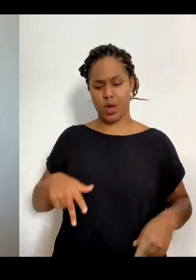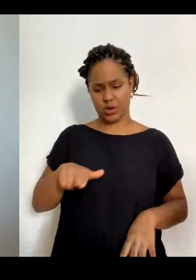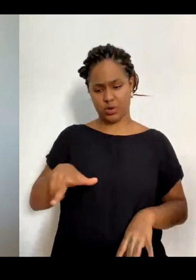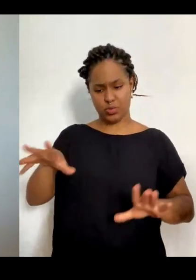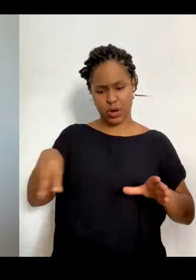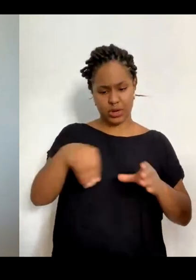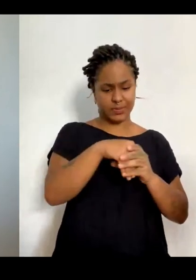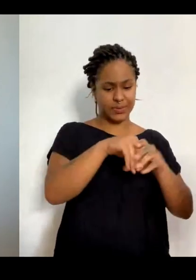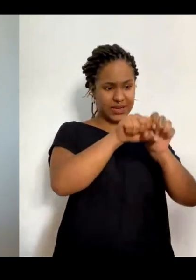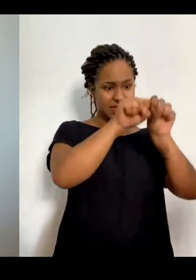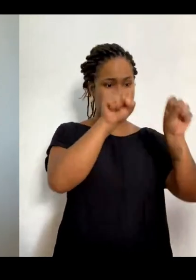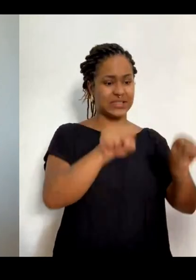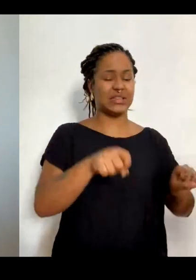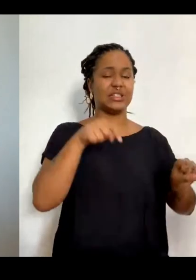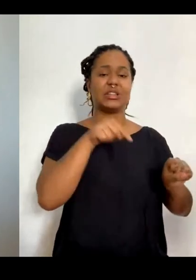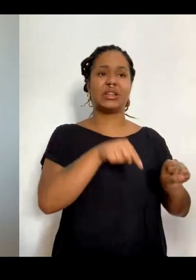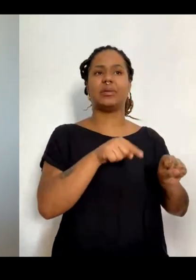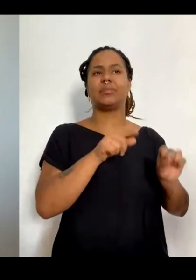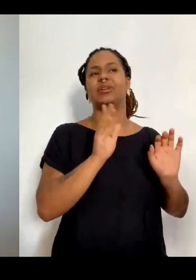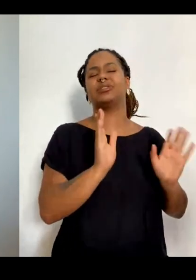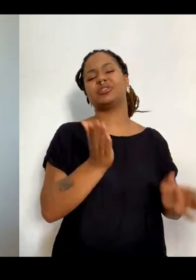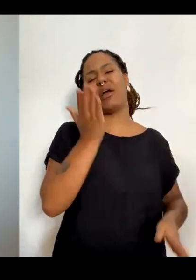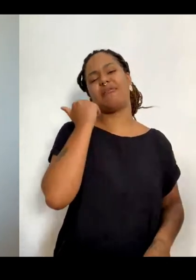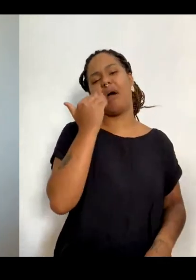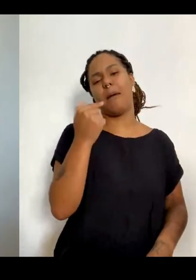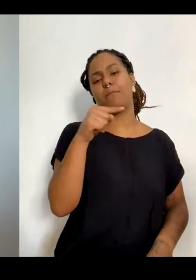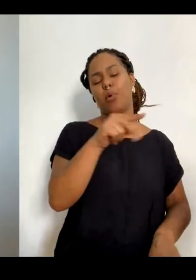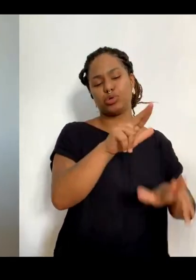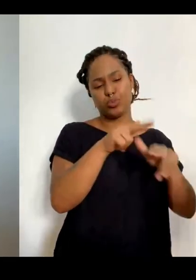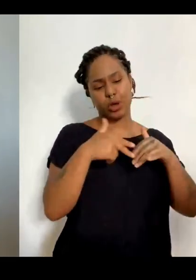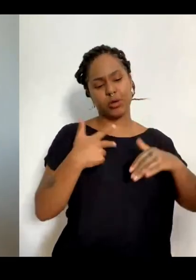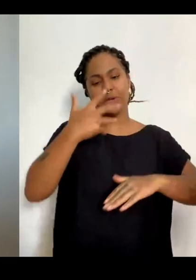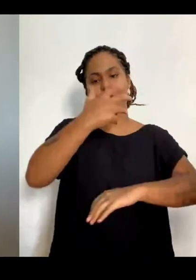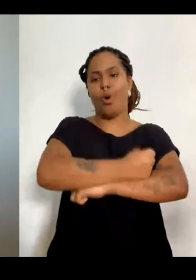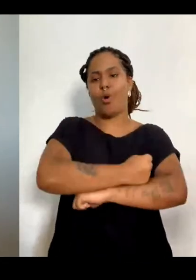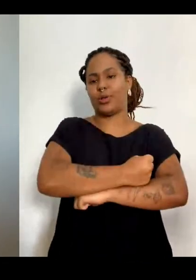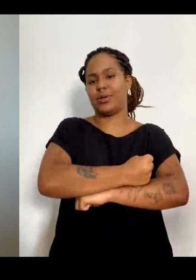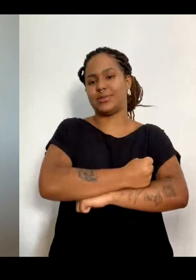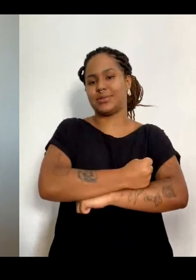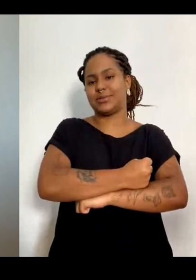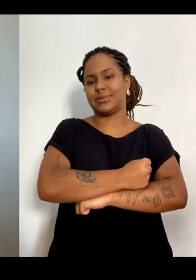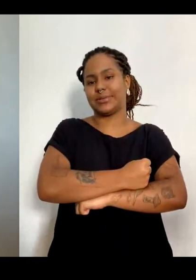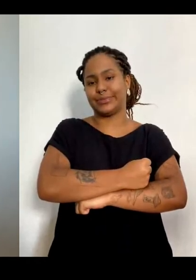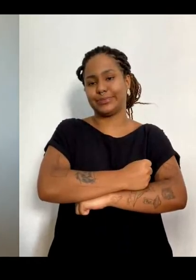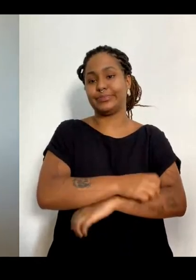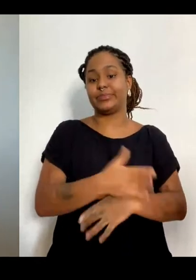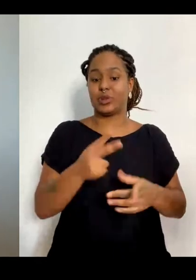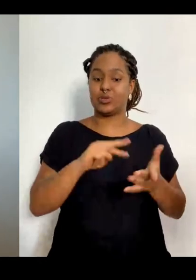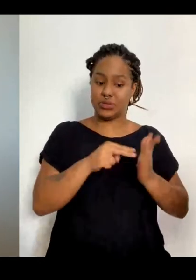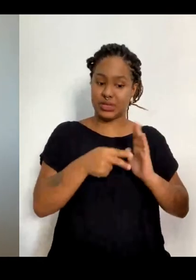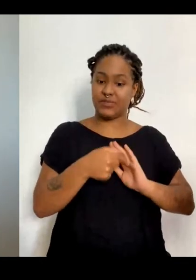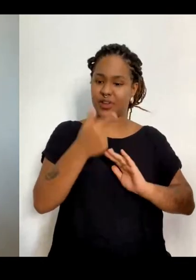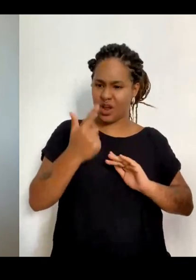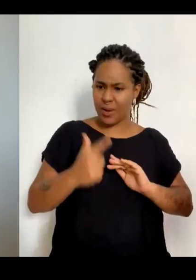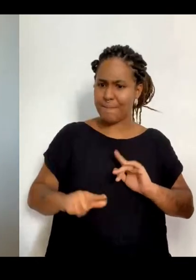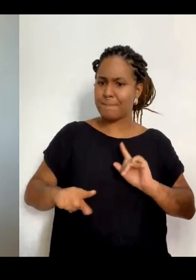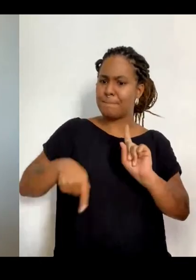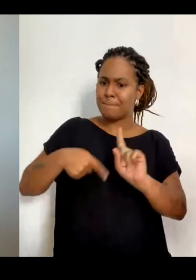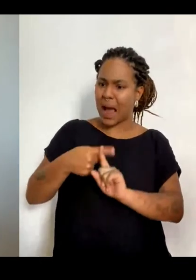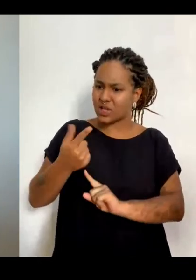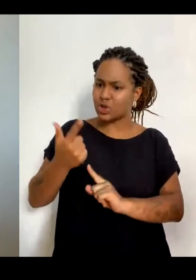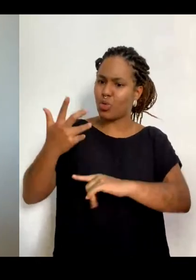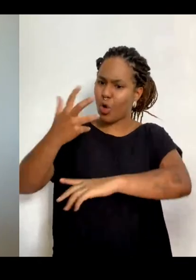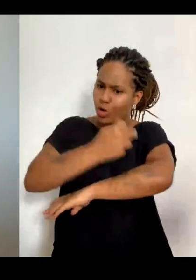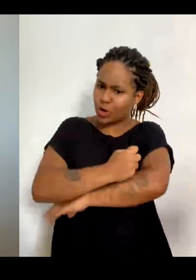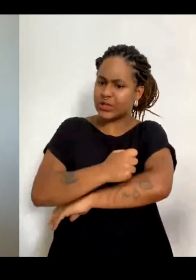extend that form of colonization to non-humans as well so the question is how do we negotiate this boundary